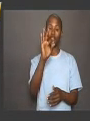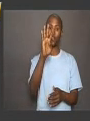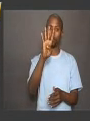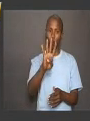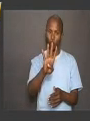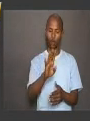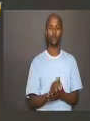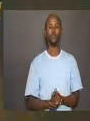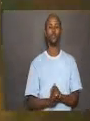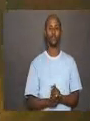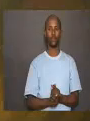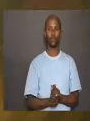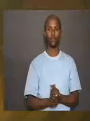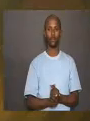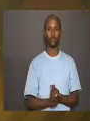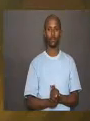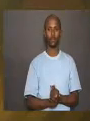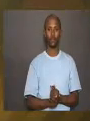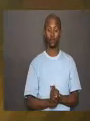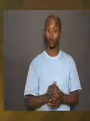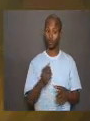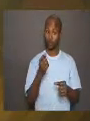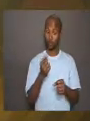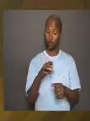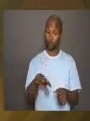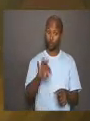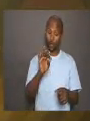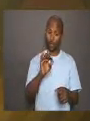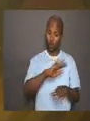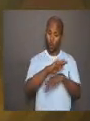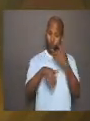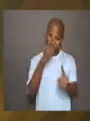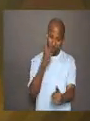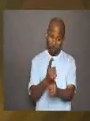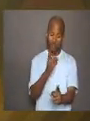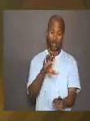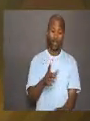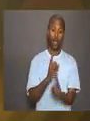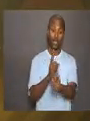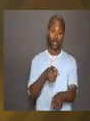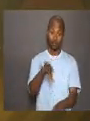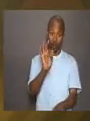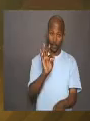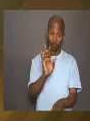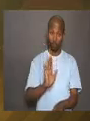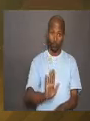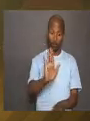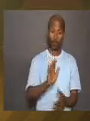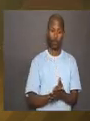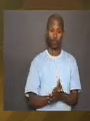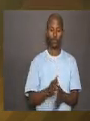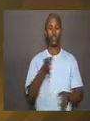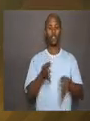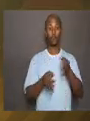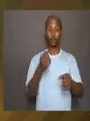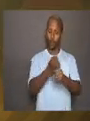194. Did you find all the correct answers on your own? If you did,